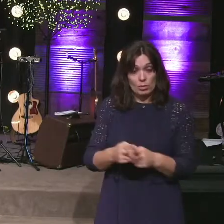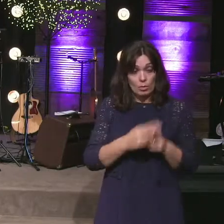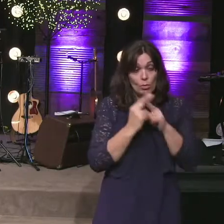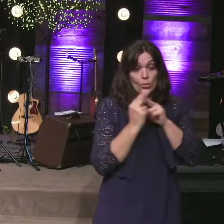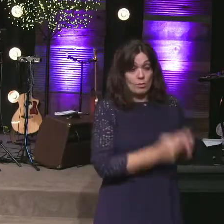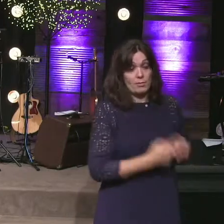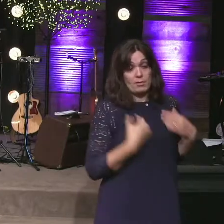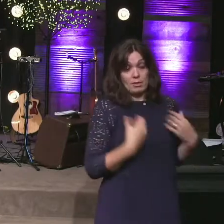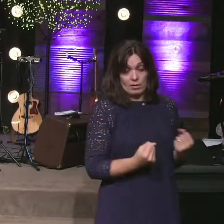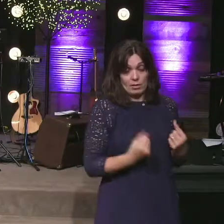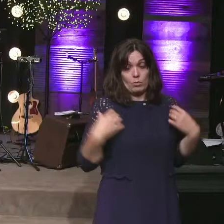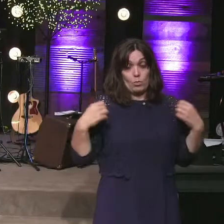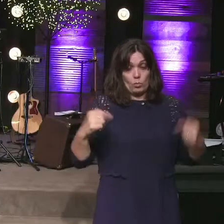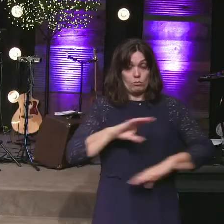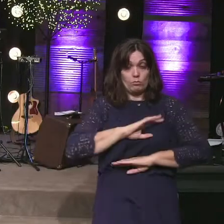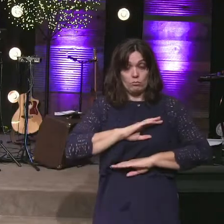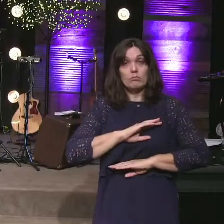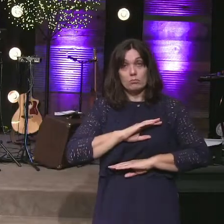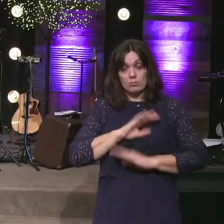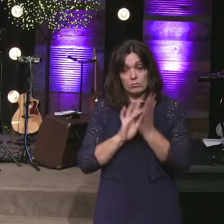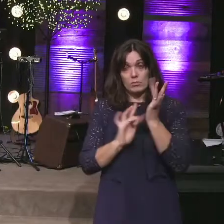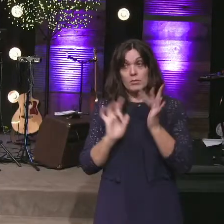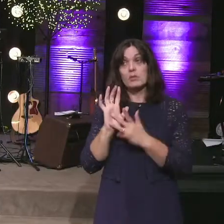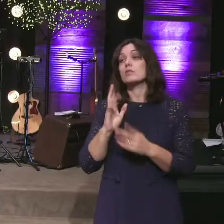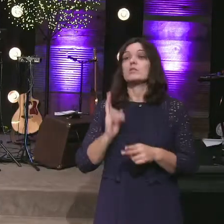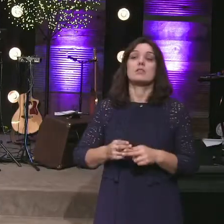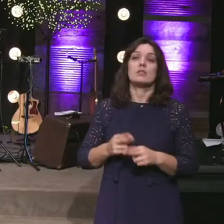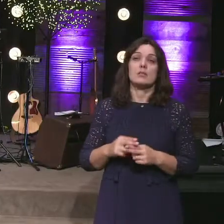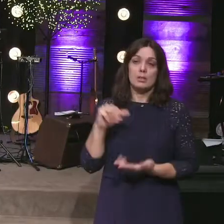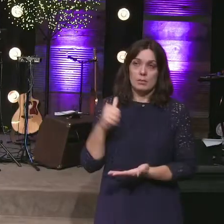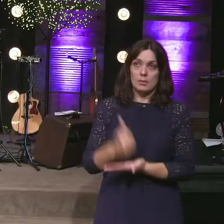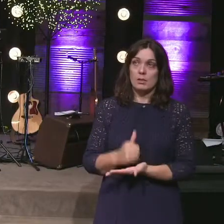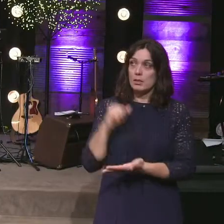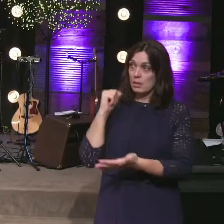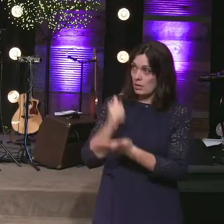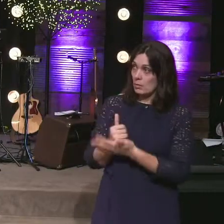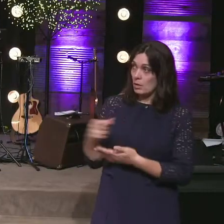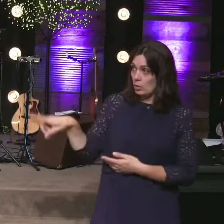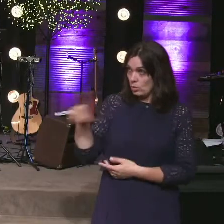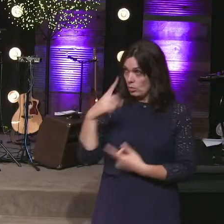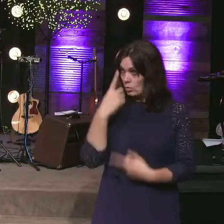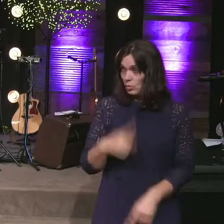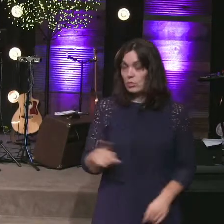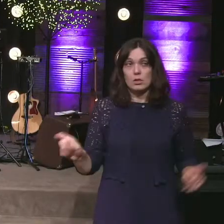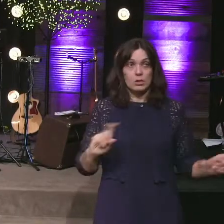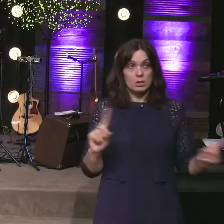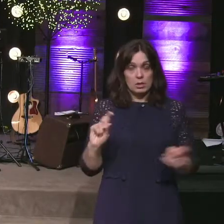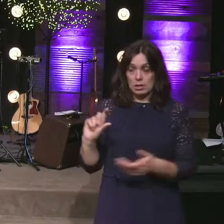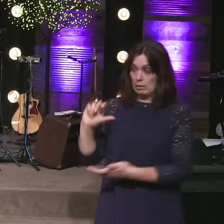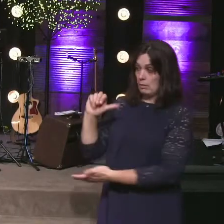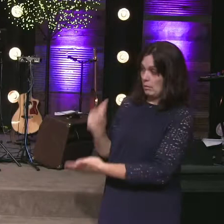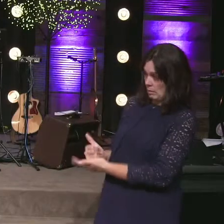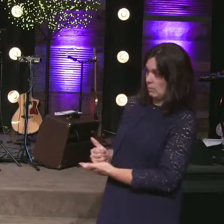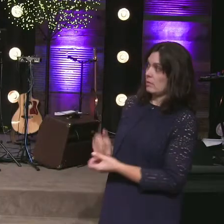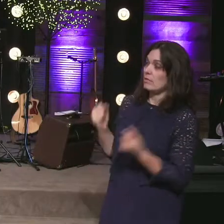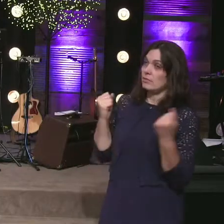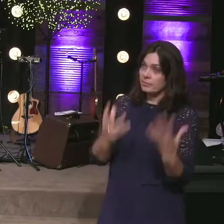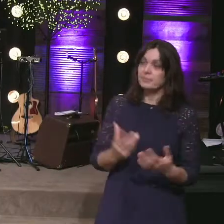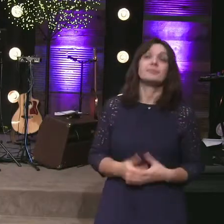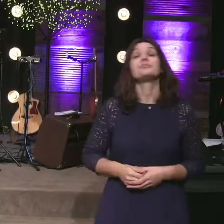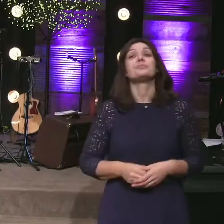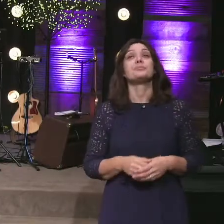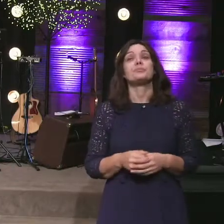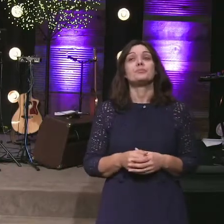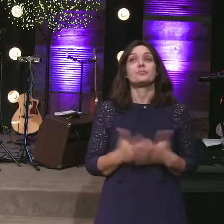whole and healed in Jesus' name. Amen. Will you agree with me on that? All right. Amen.